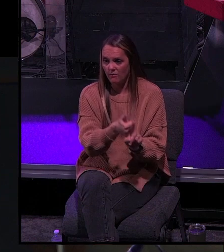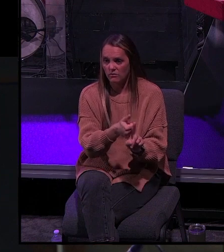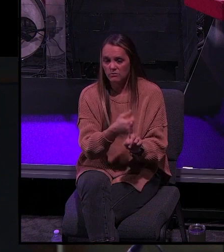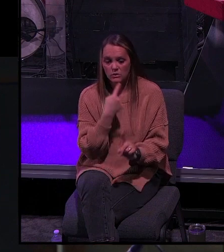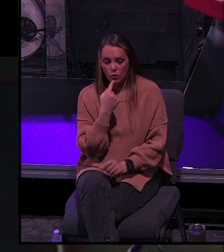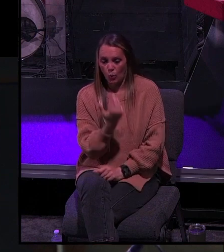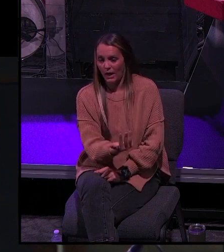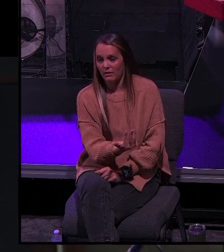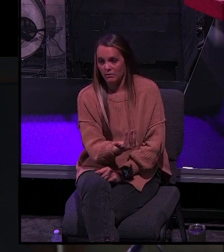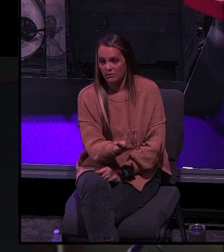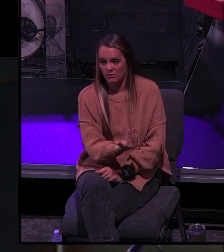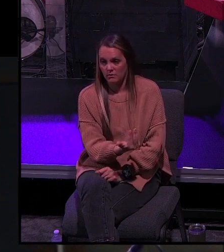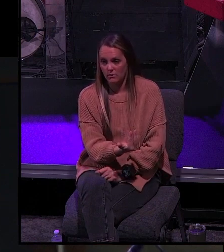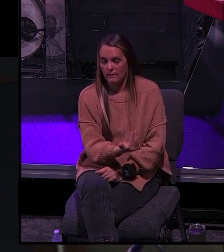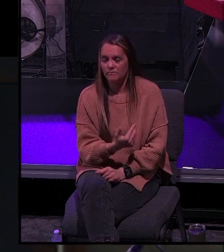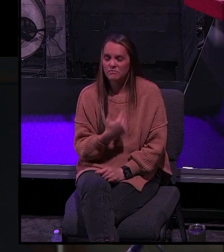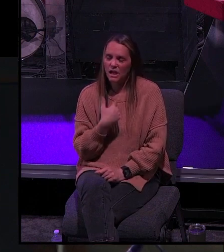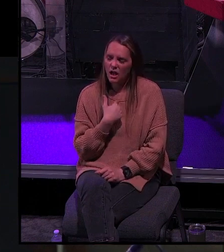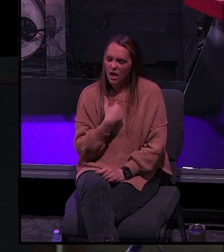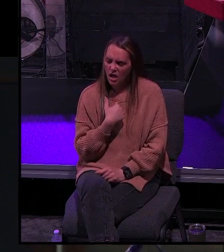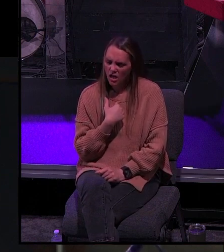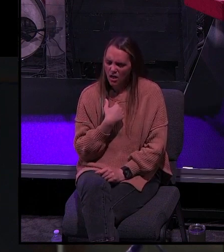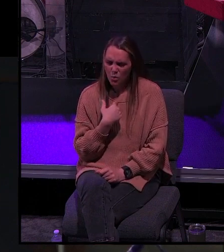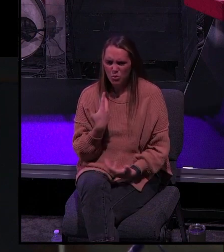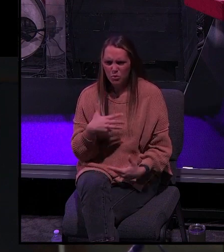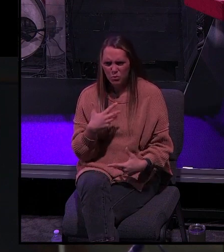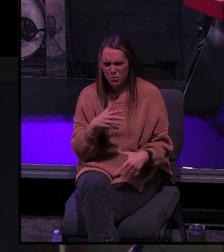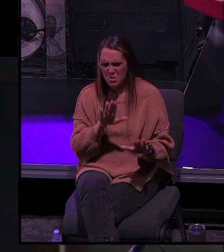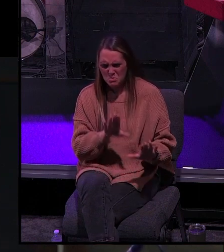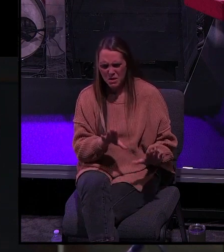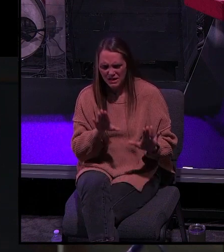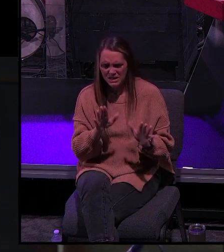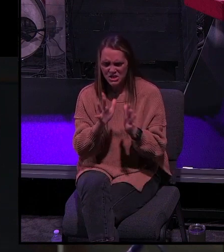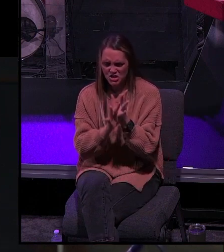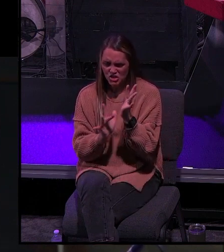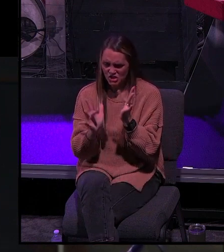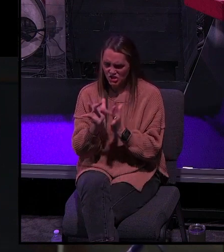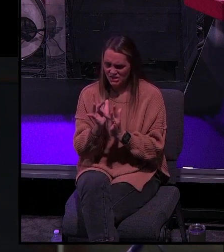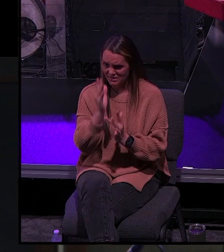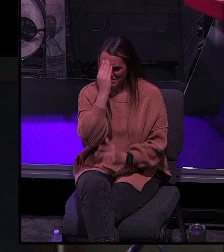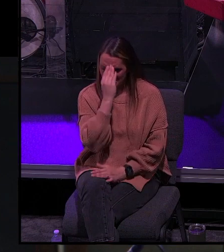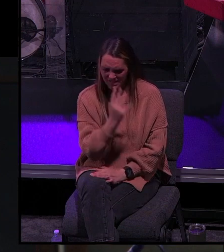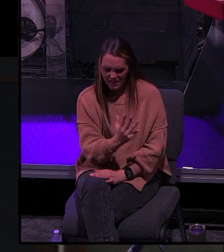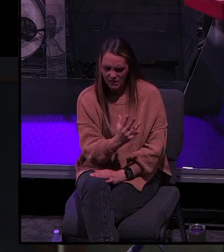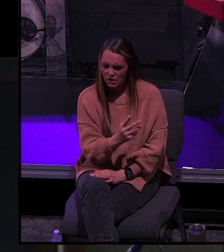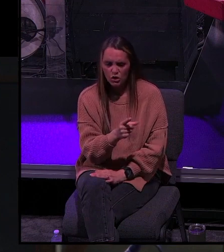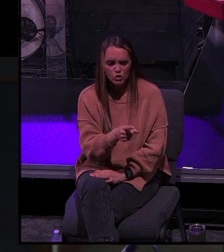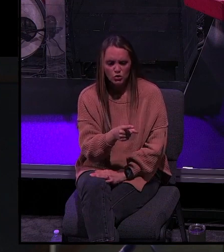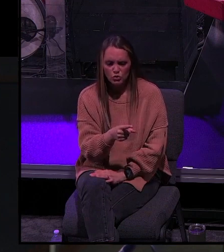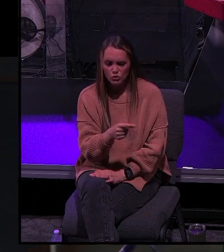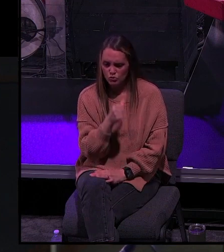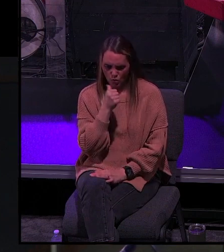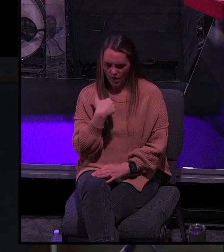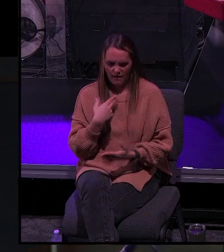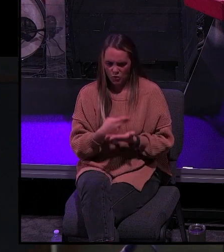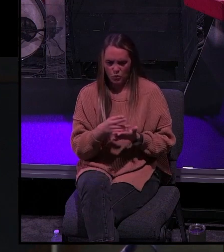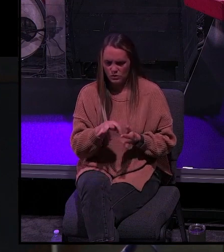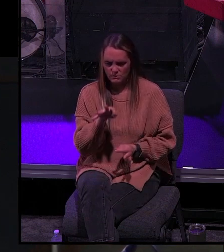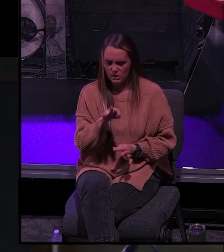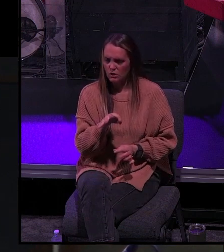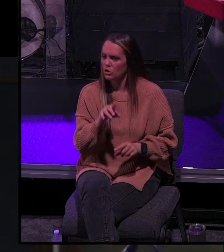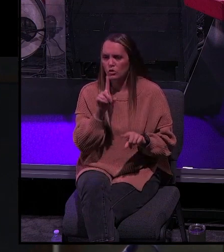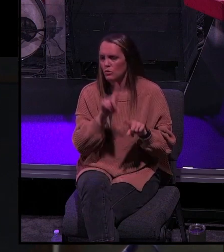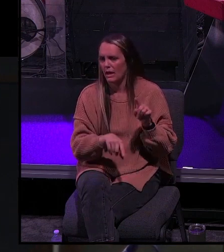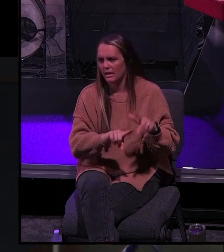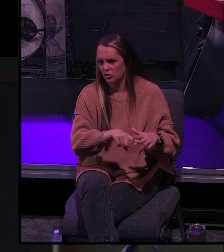do. I find it amazing that Jesus says, like, until you have the Holy Spirit, you don't have what you need to start the church. The disciples who had been